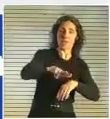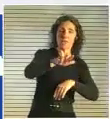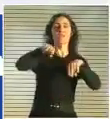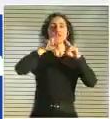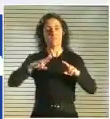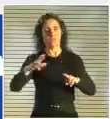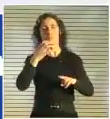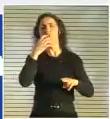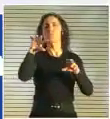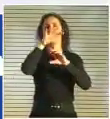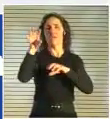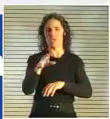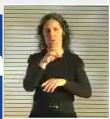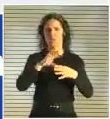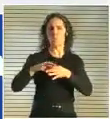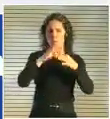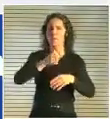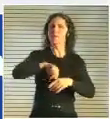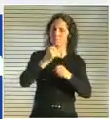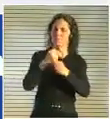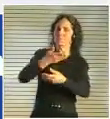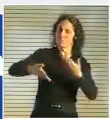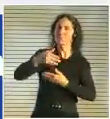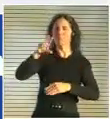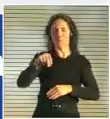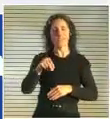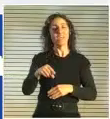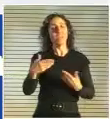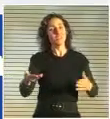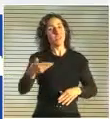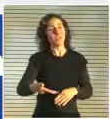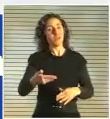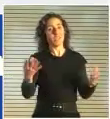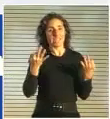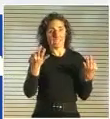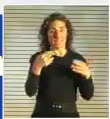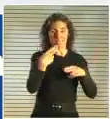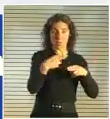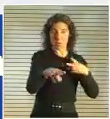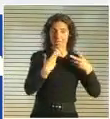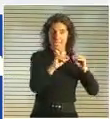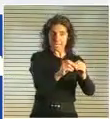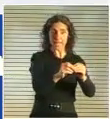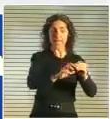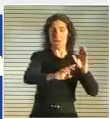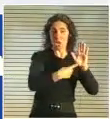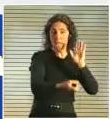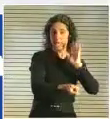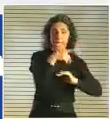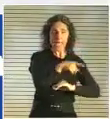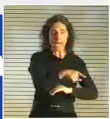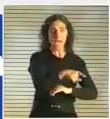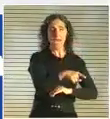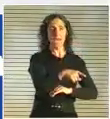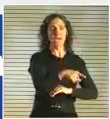so important for the whole industry to really strengthen sustainability, to inform those frameworks as much as we can and